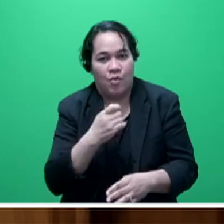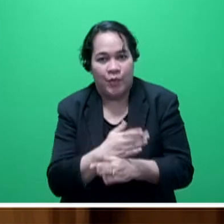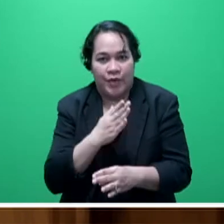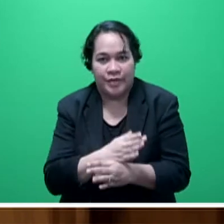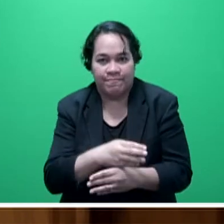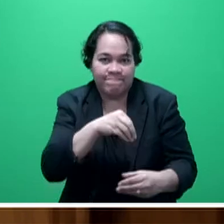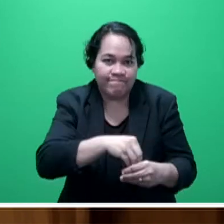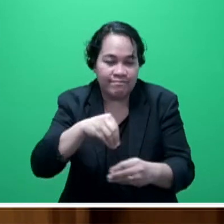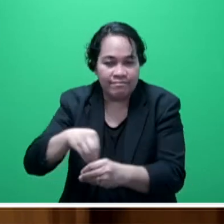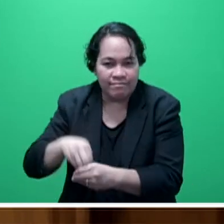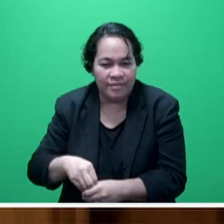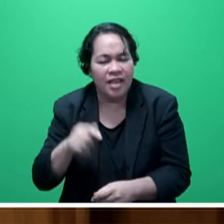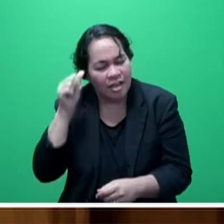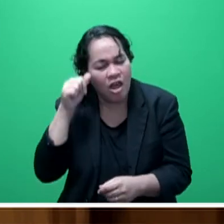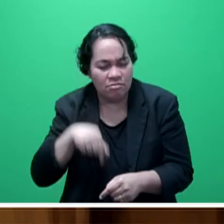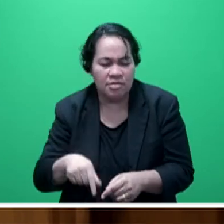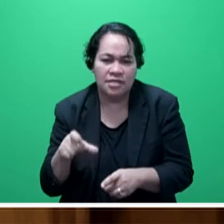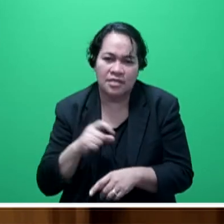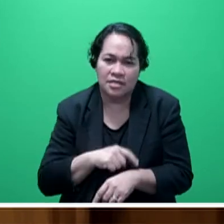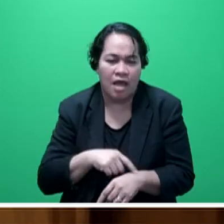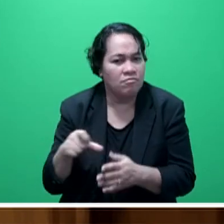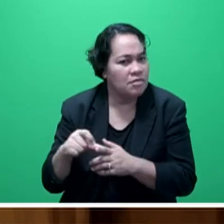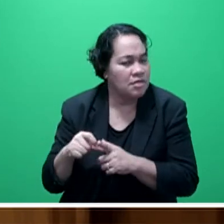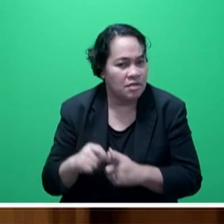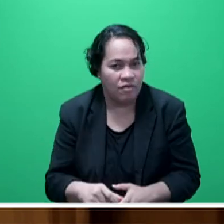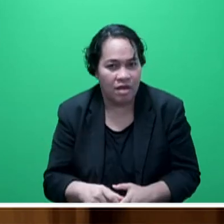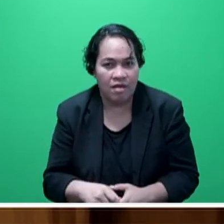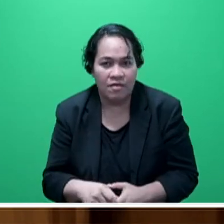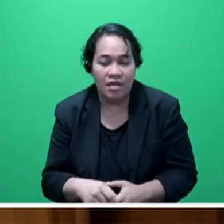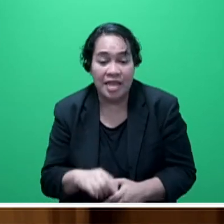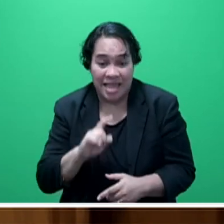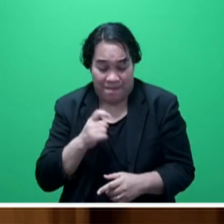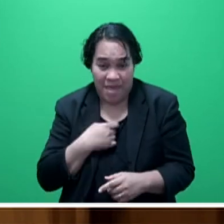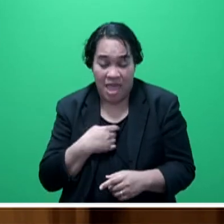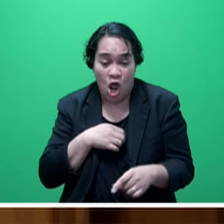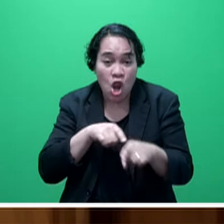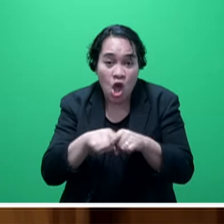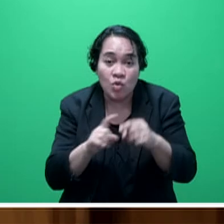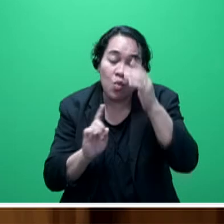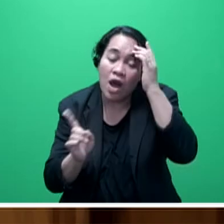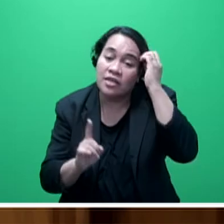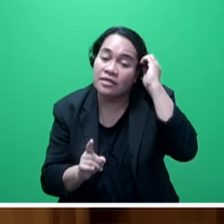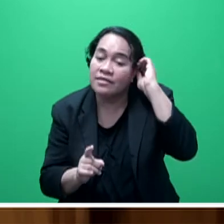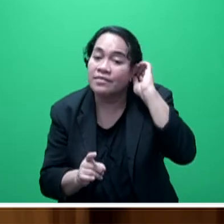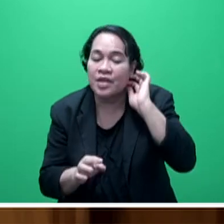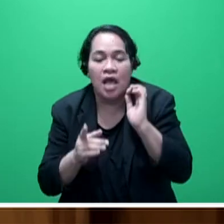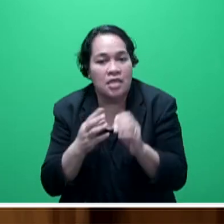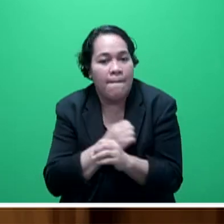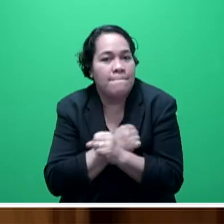Speaker, in these difficult times, if I have learned anything, it is the power of